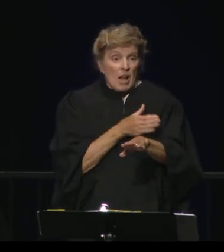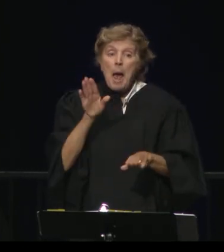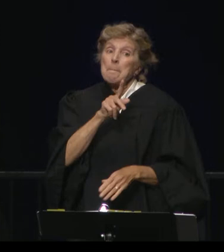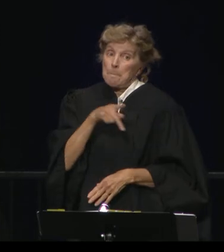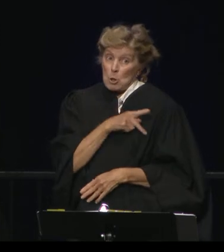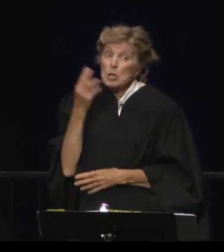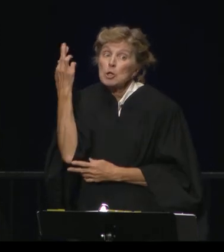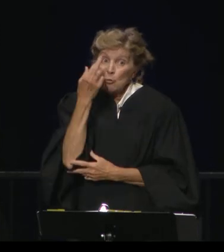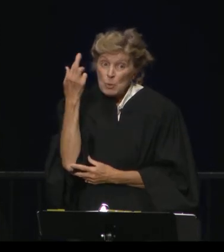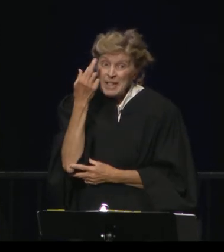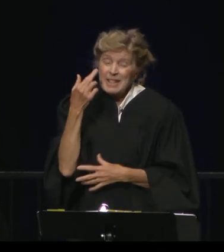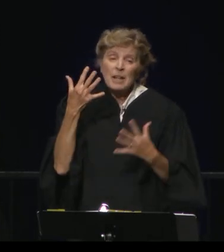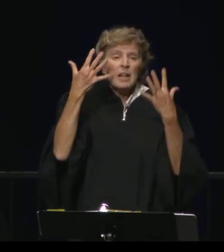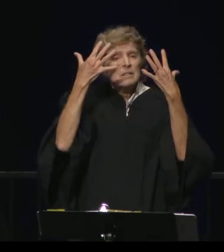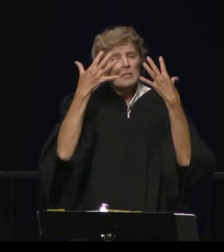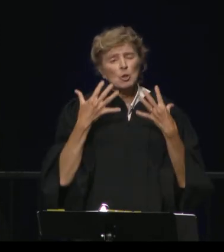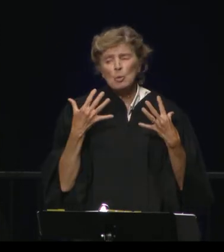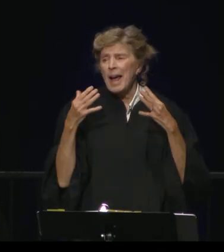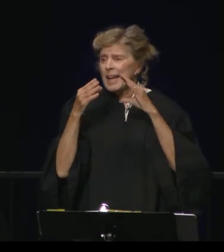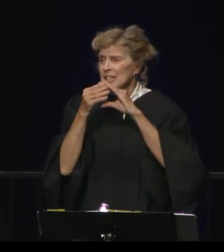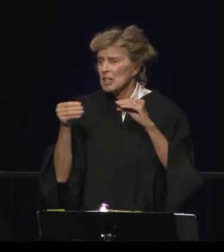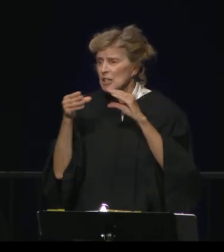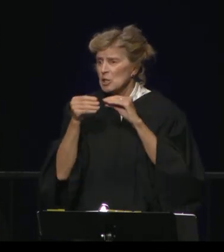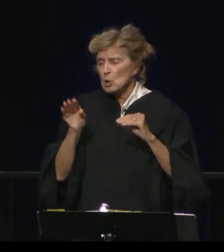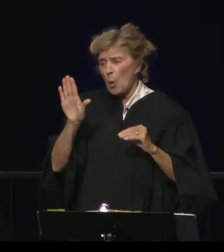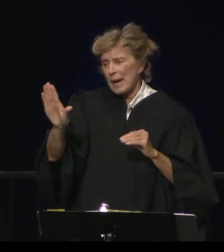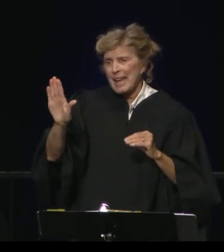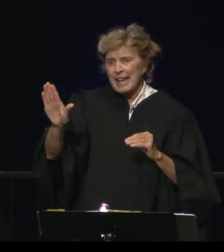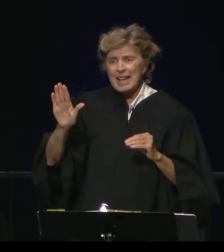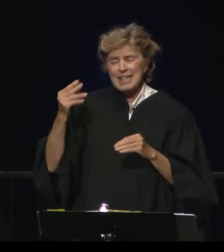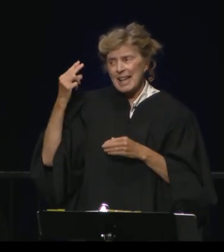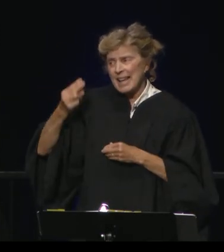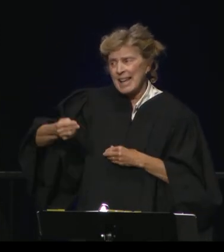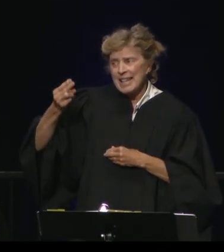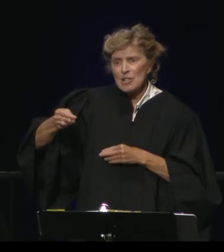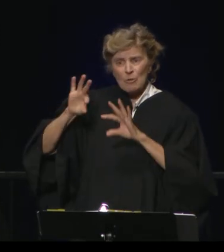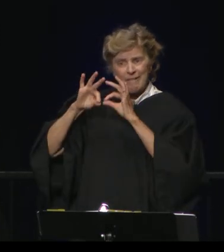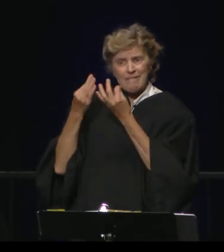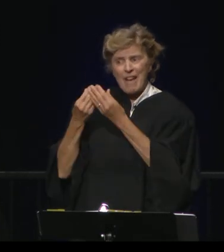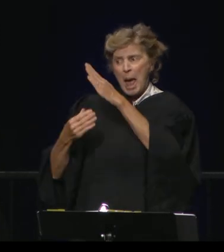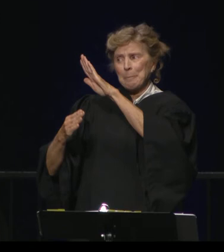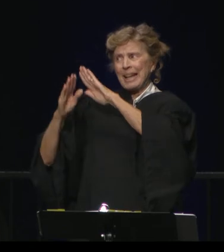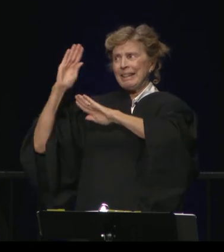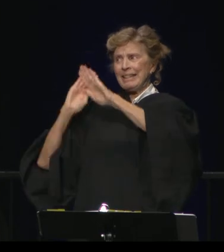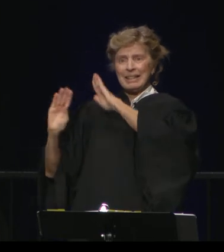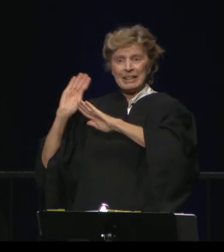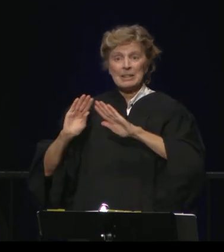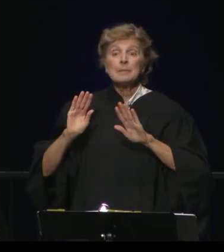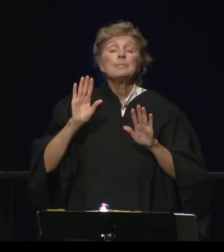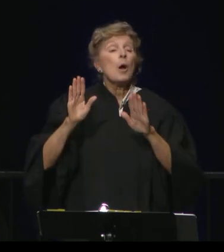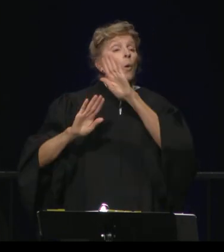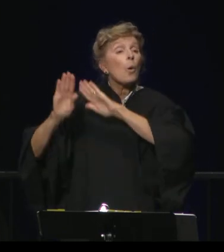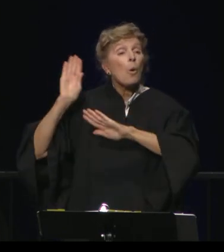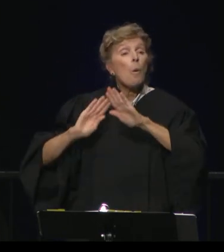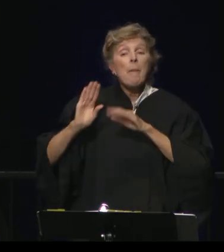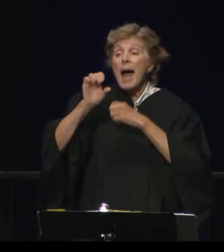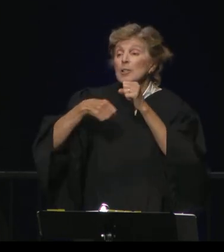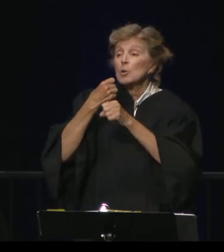stems from a tragic story in Justice Straffy's family history. Let's go back to the